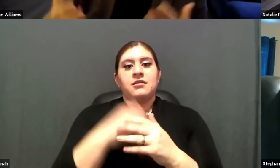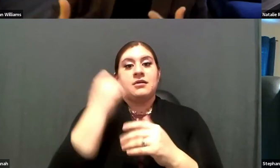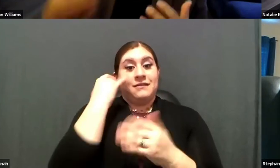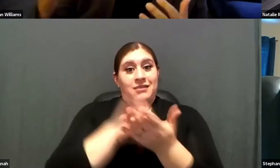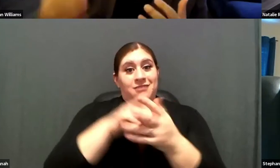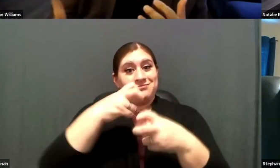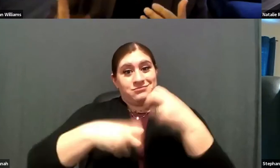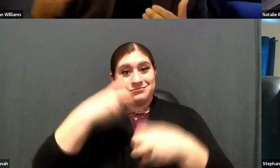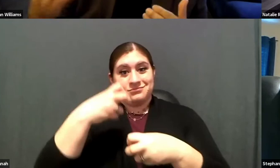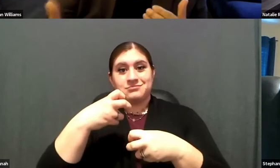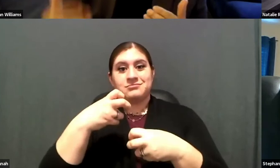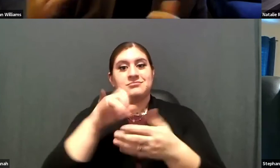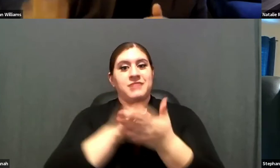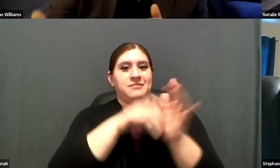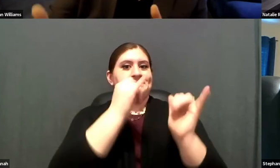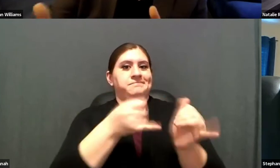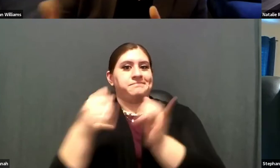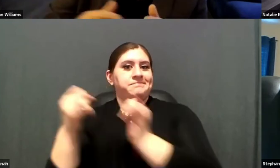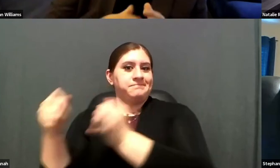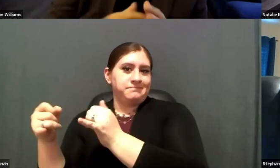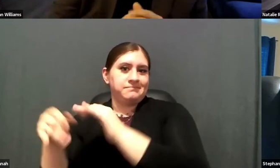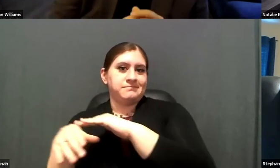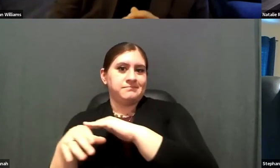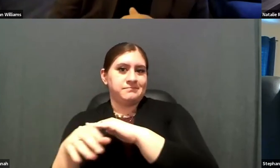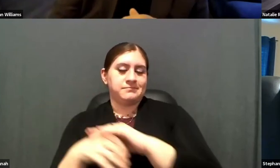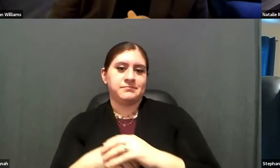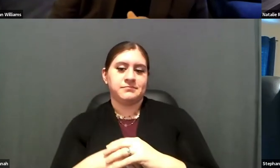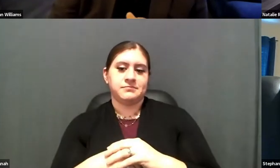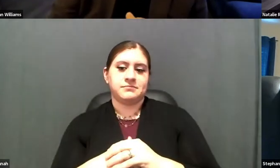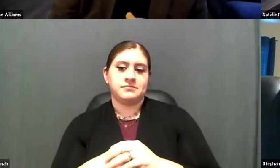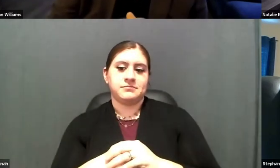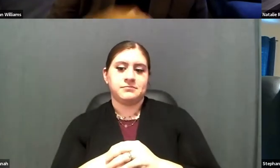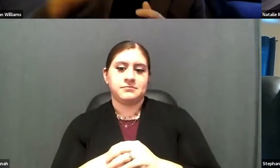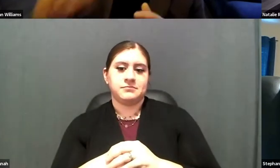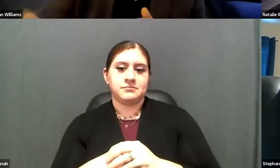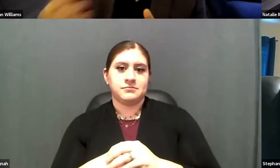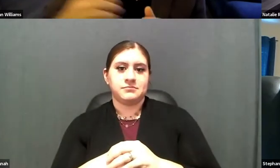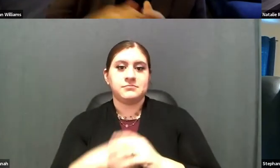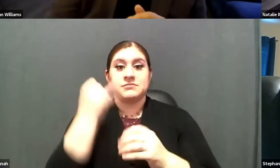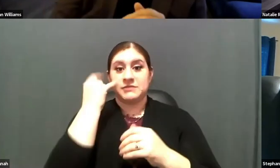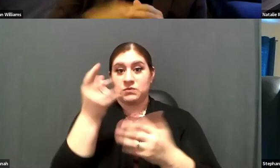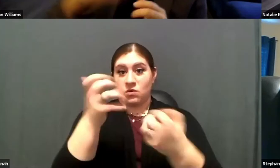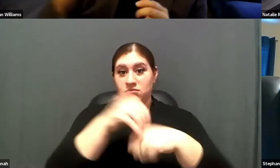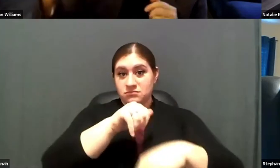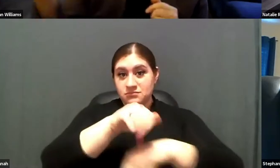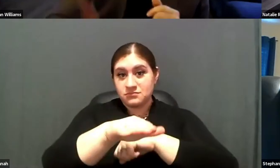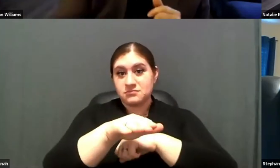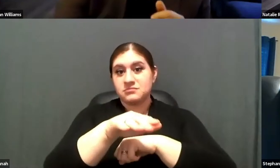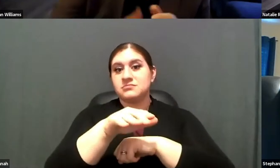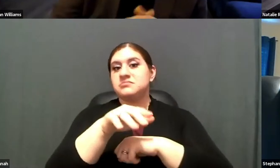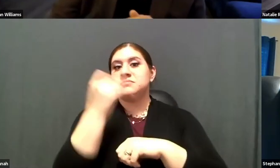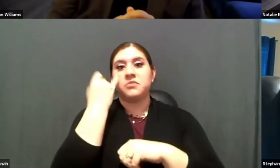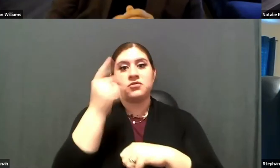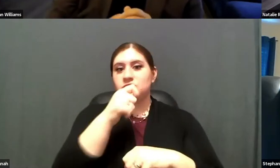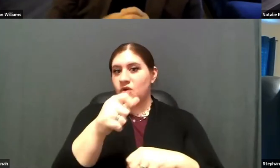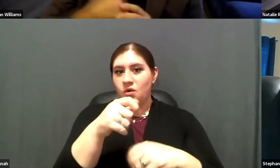is taken on a case by case basis, if you would like to submit, you know, let's say you don't meet all of